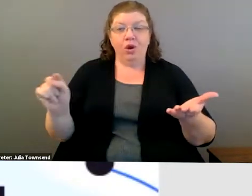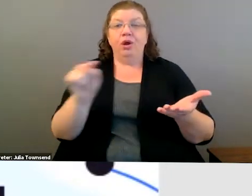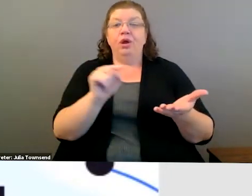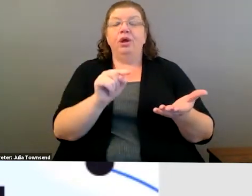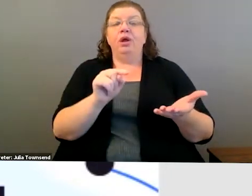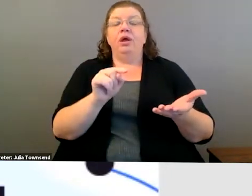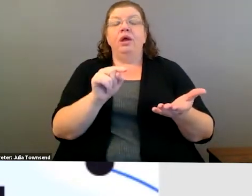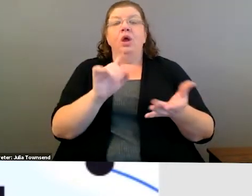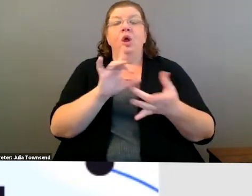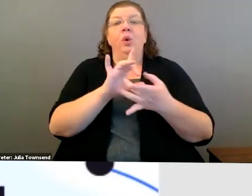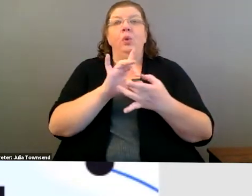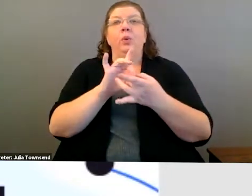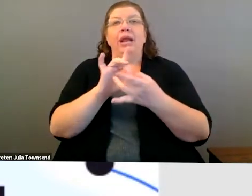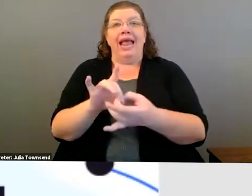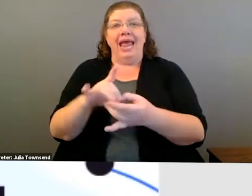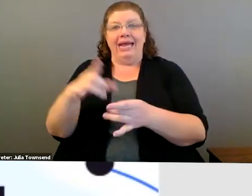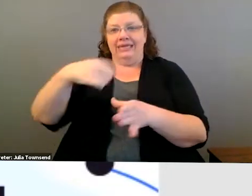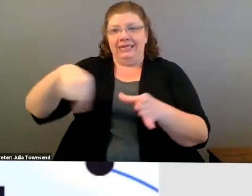related.